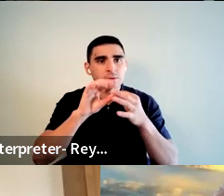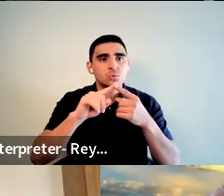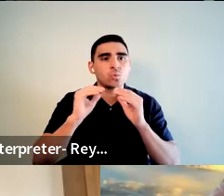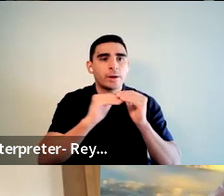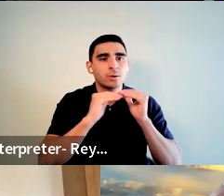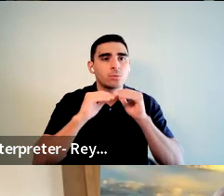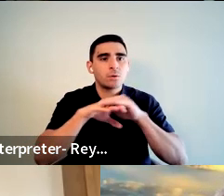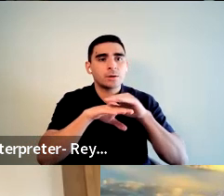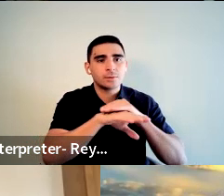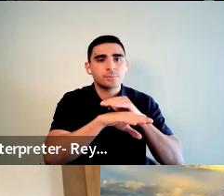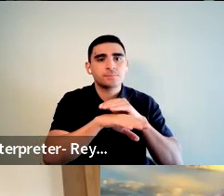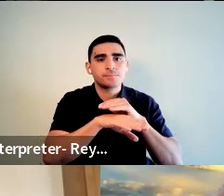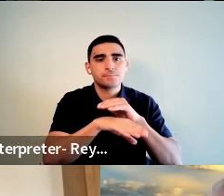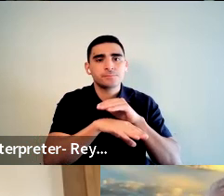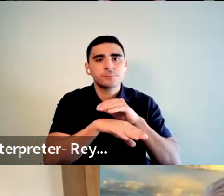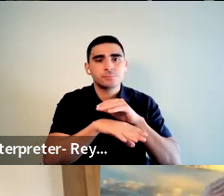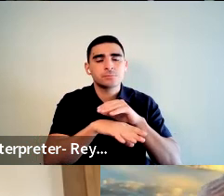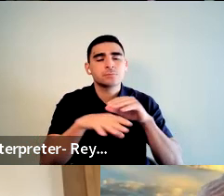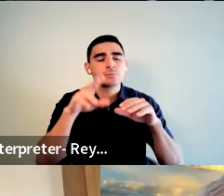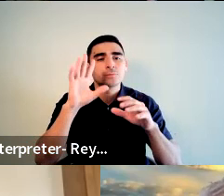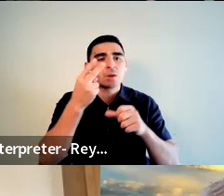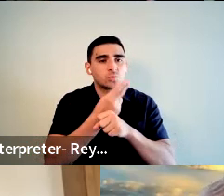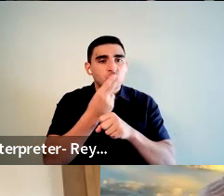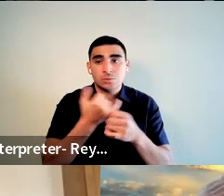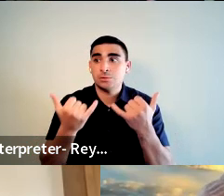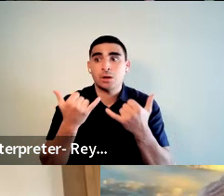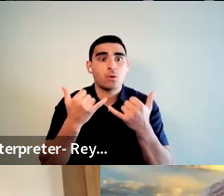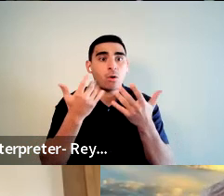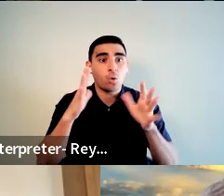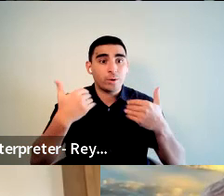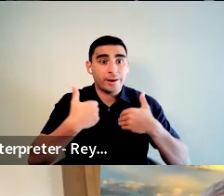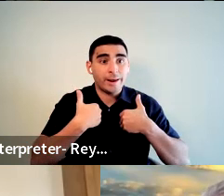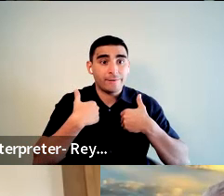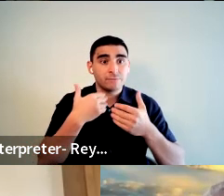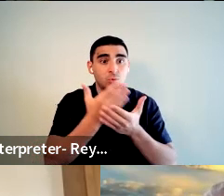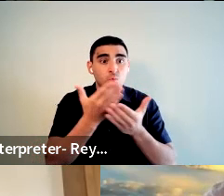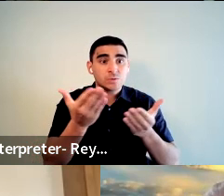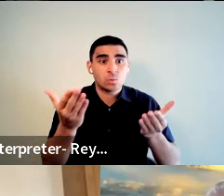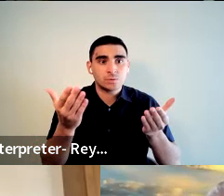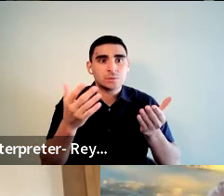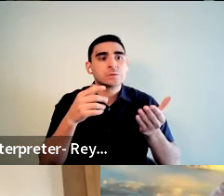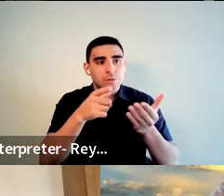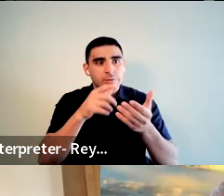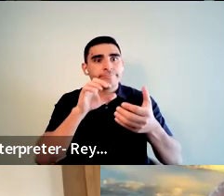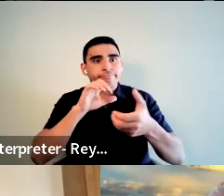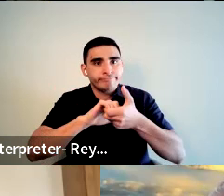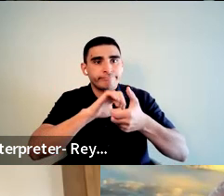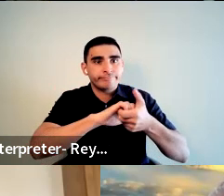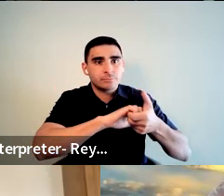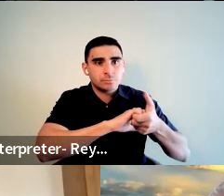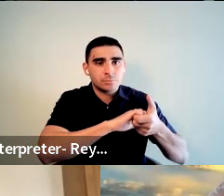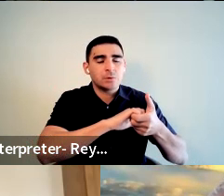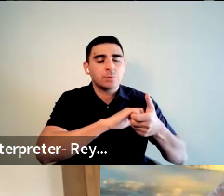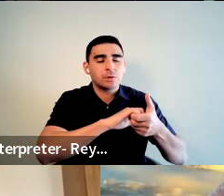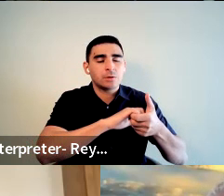using the existing assets of the community and engage with those assets in ways that we